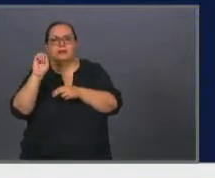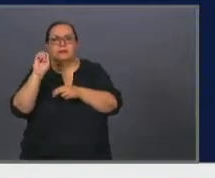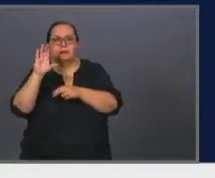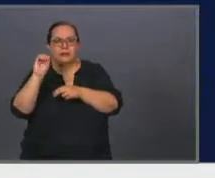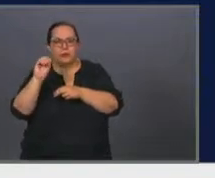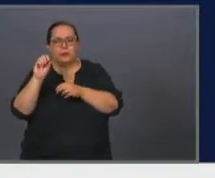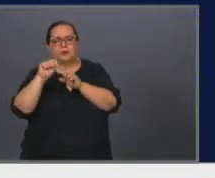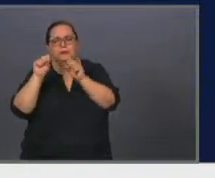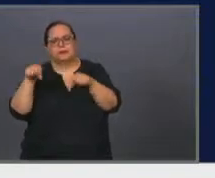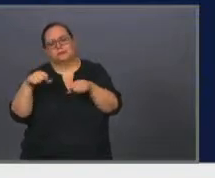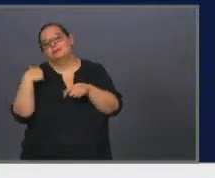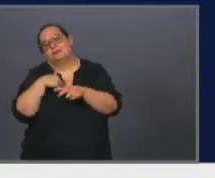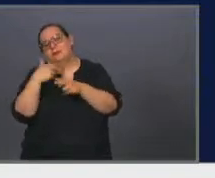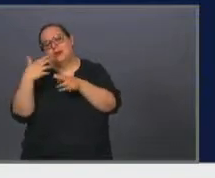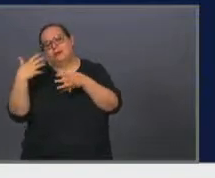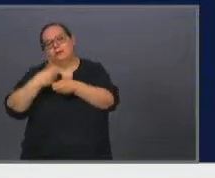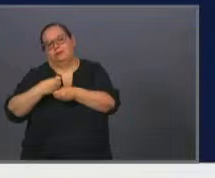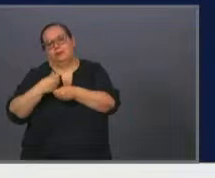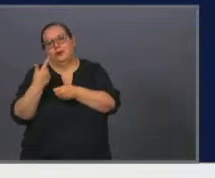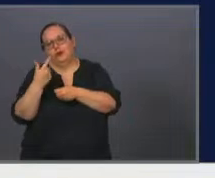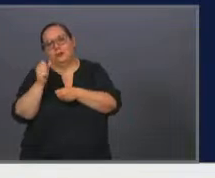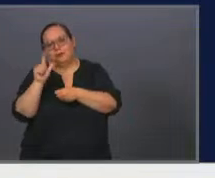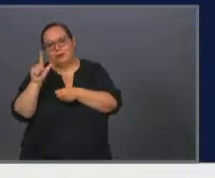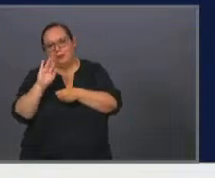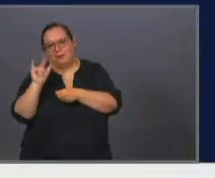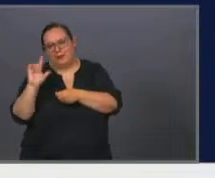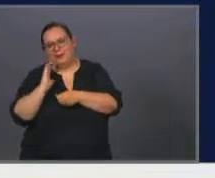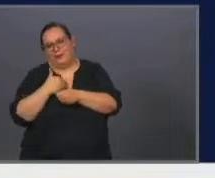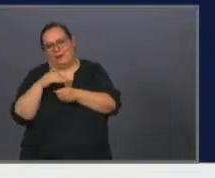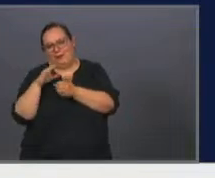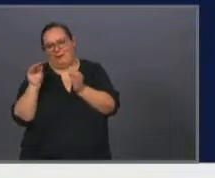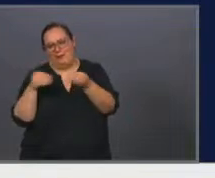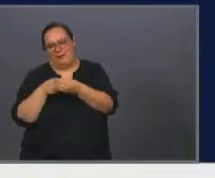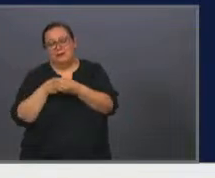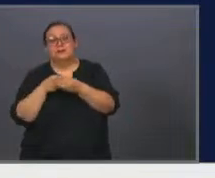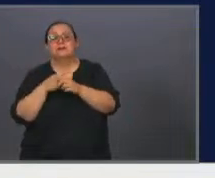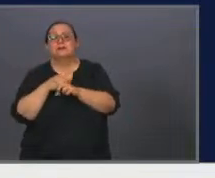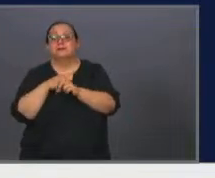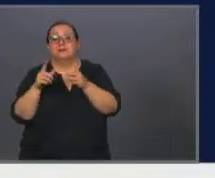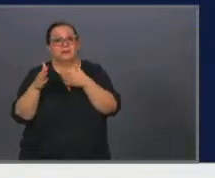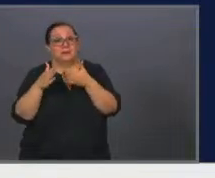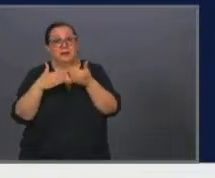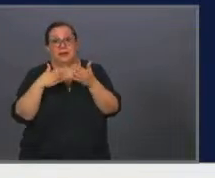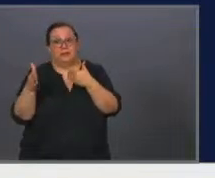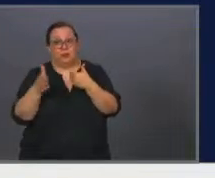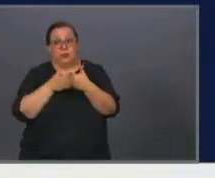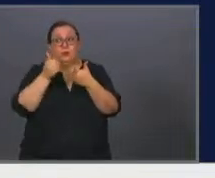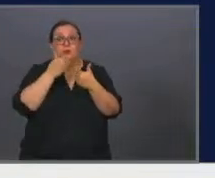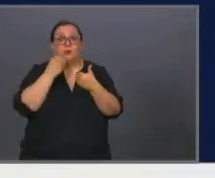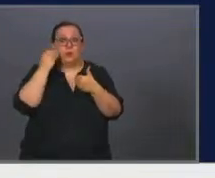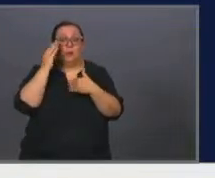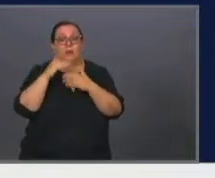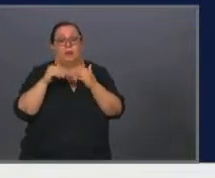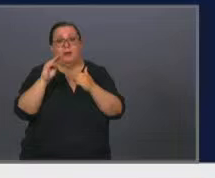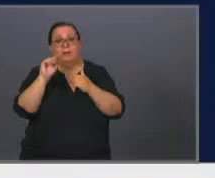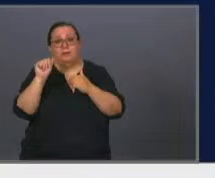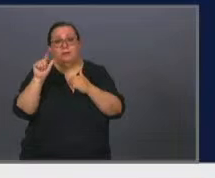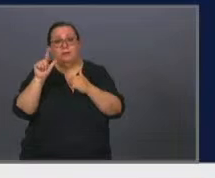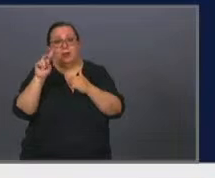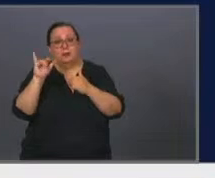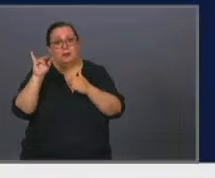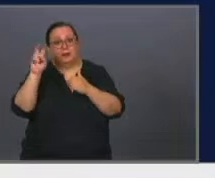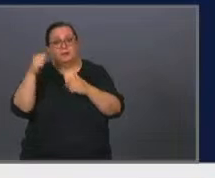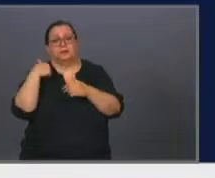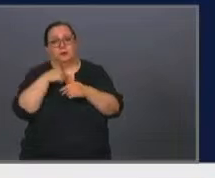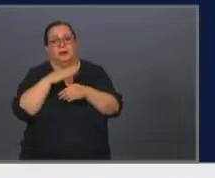We call it the Great Salt Lake Bill, colloquially in our office. Even closer to home than the Maldives, we've got terminal lakes throughout the western United